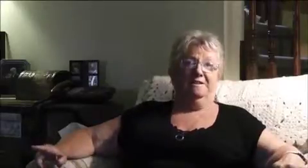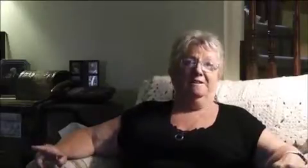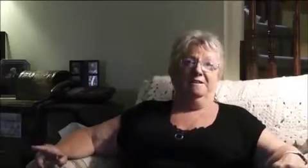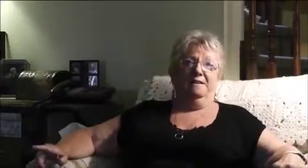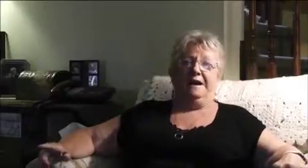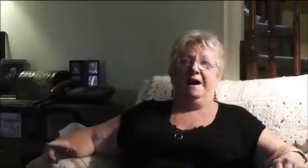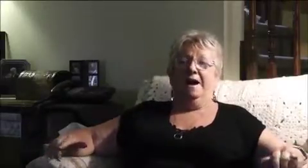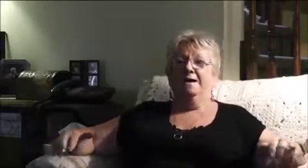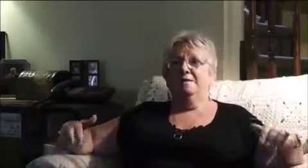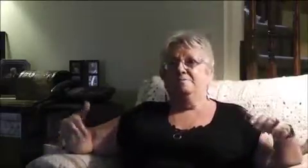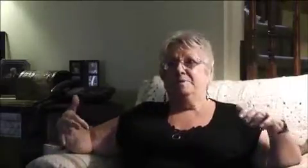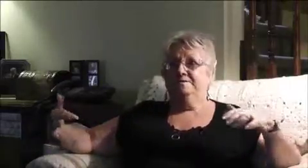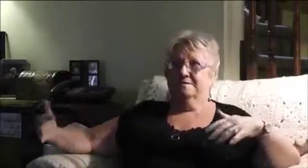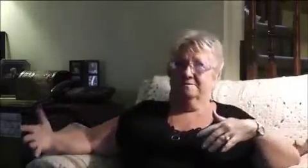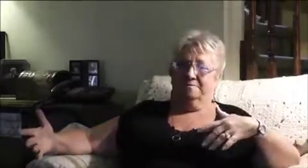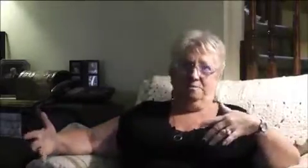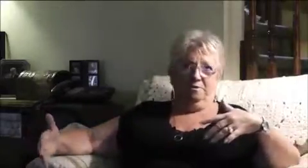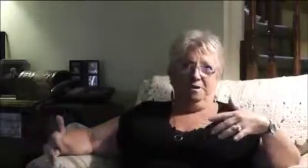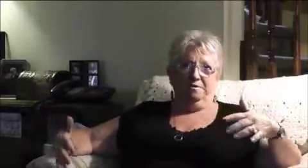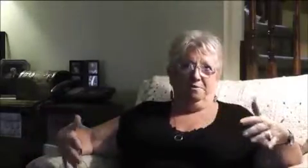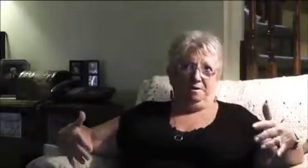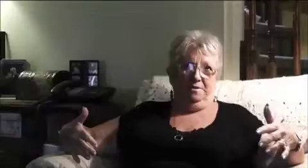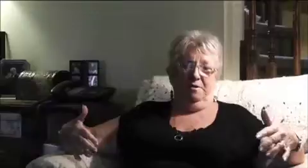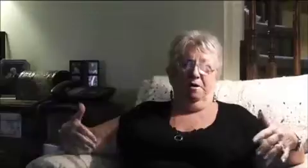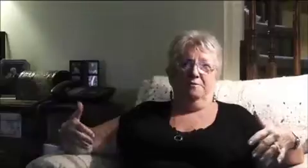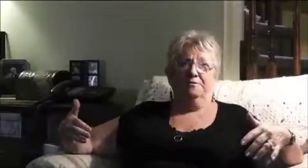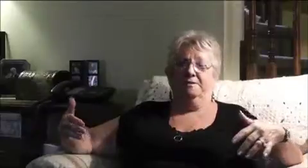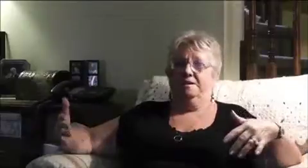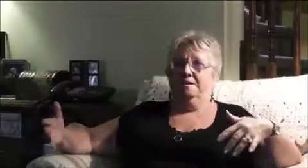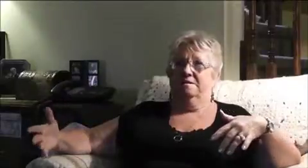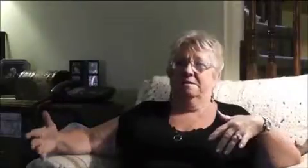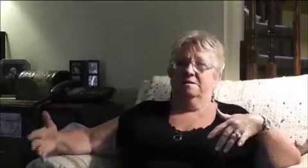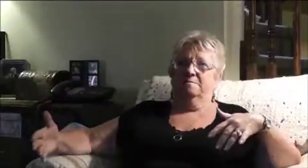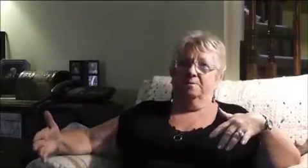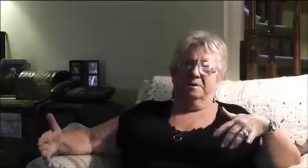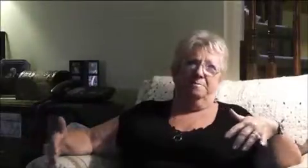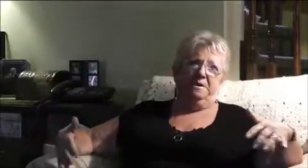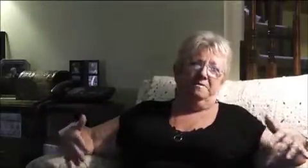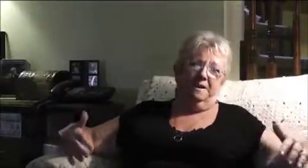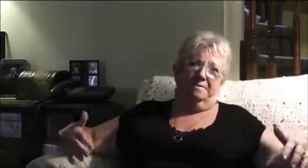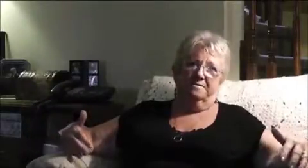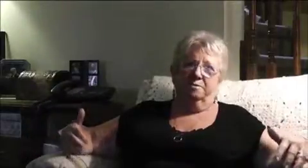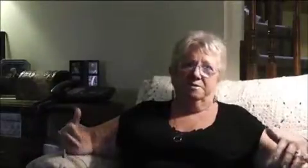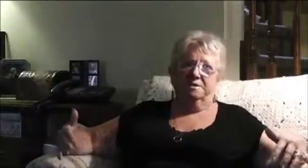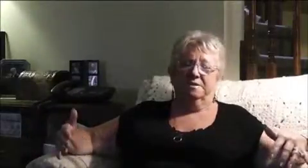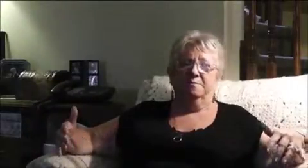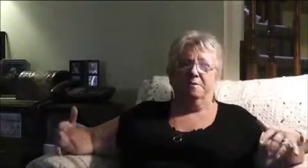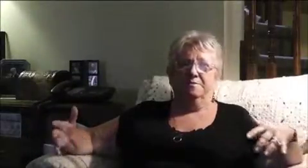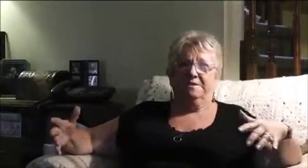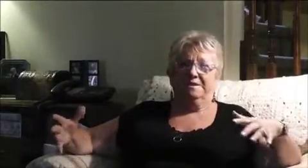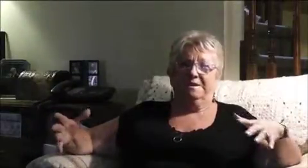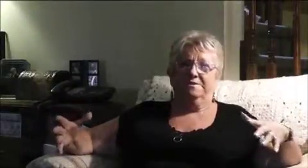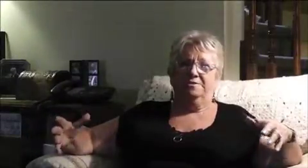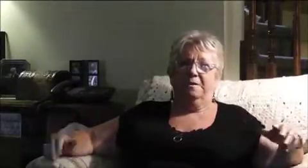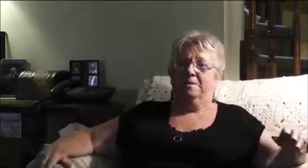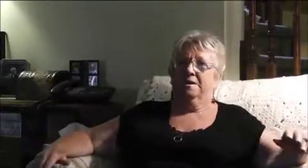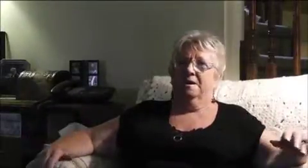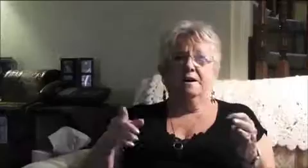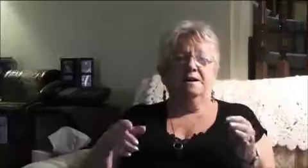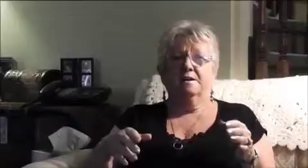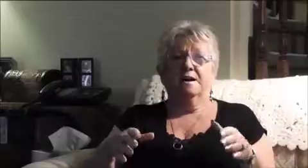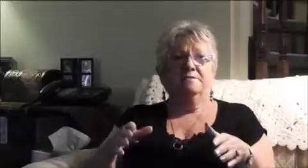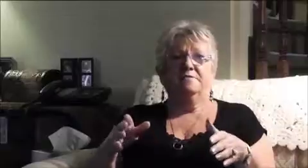lacking. I had enough business from working in the law office and bookkeeping and that sort of thing to be able to kind of do that,